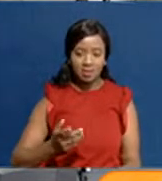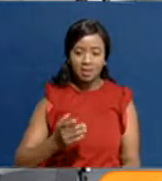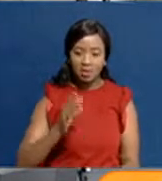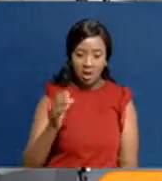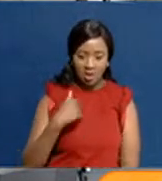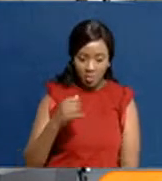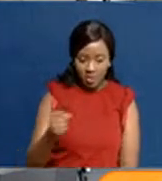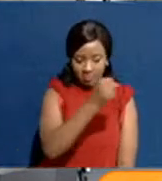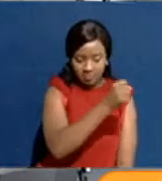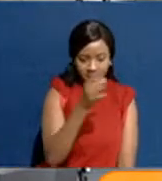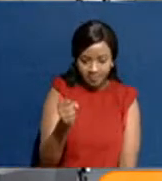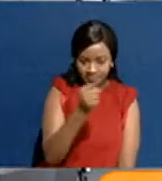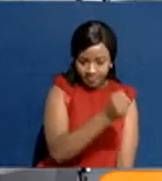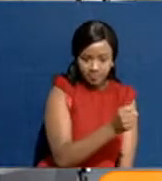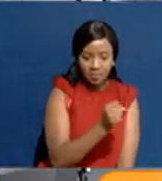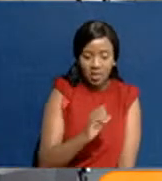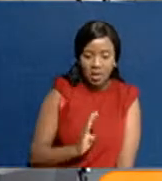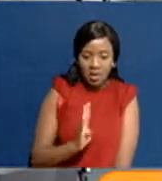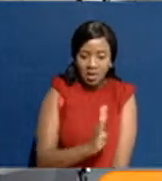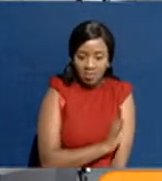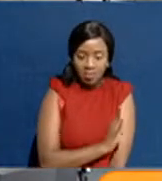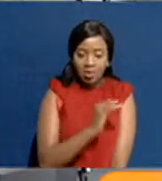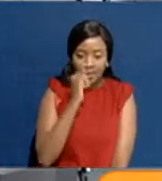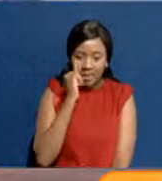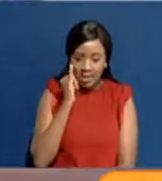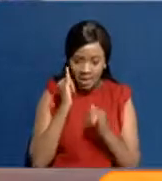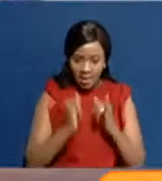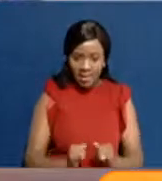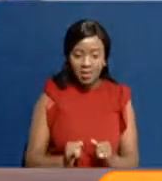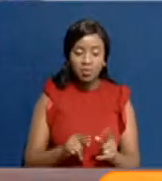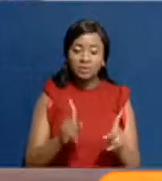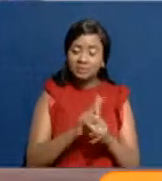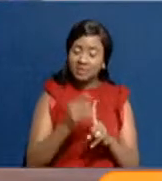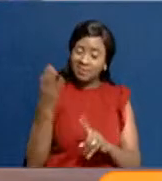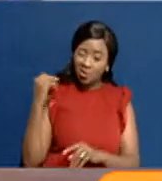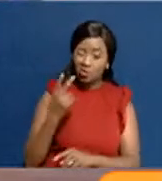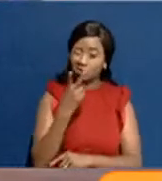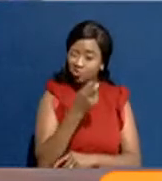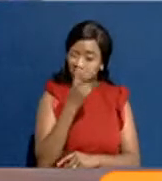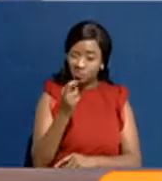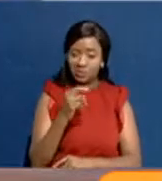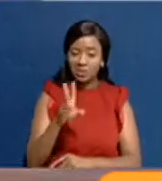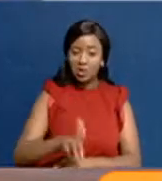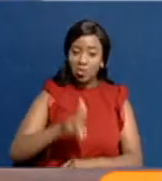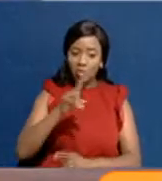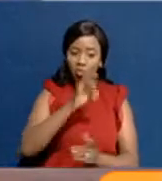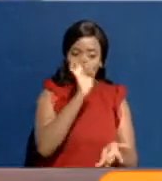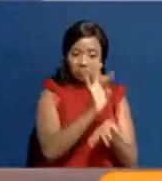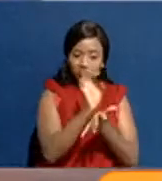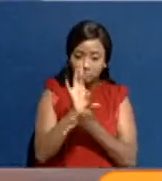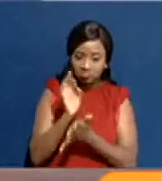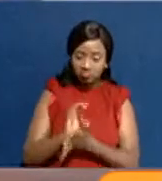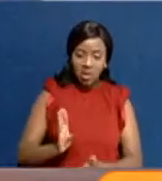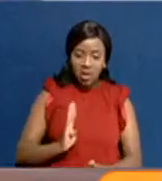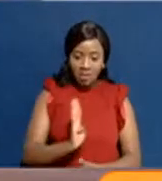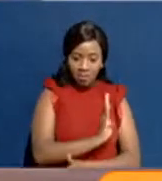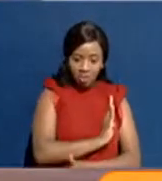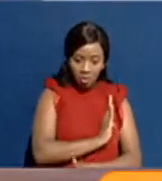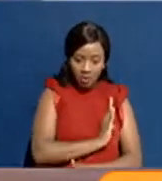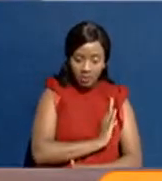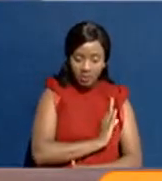right? Well, in 2020, Uhuru disbanded the board and the top management of